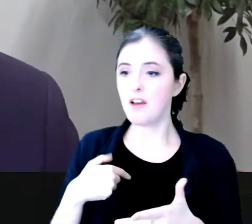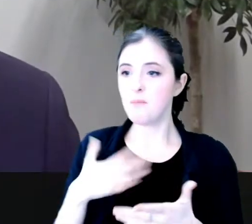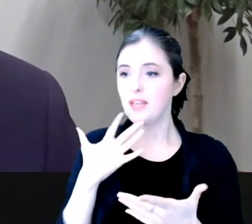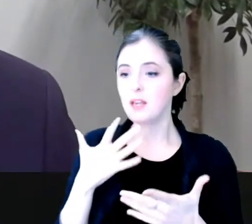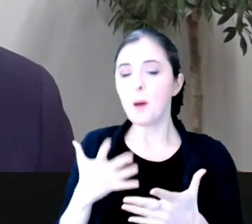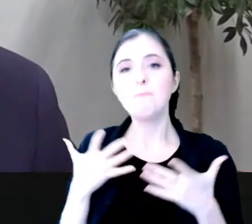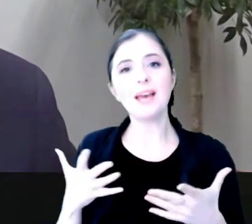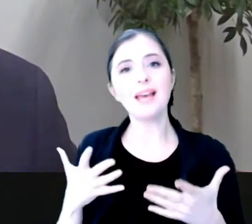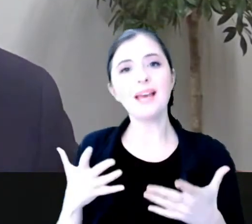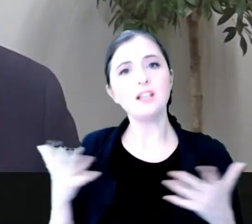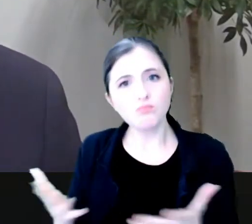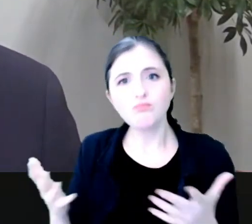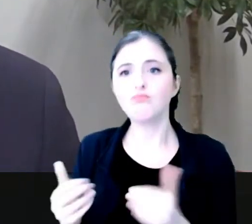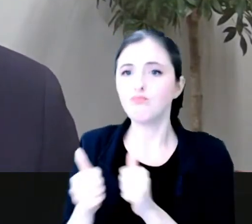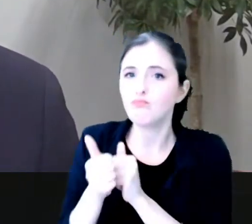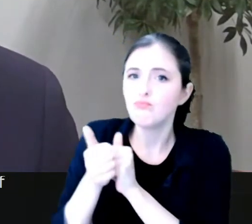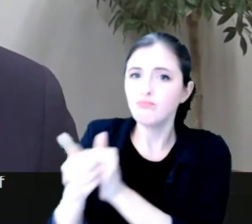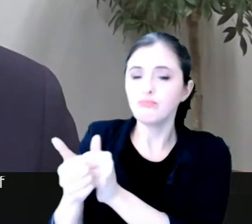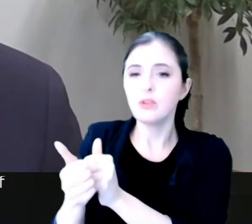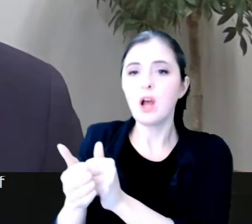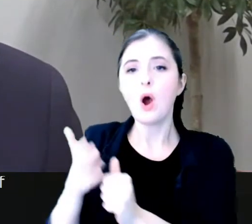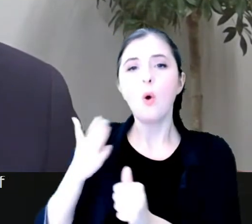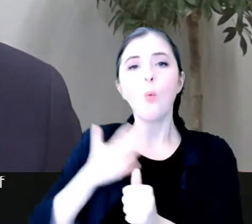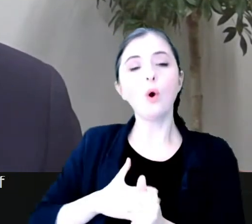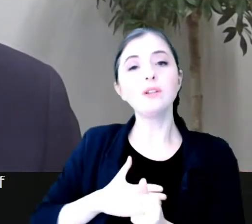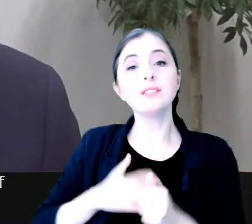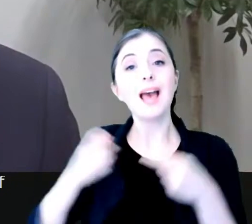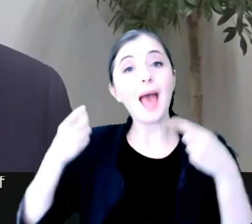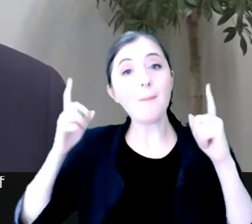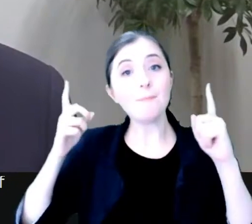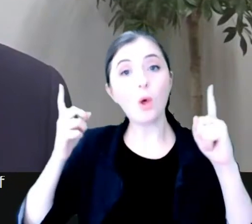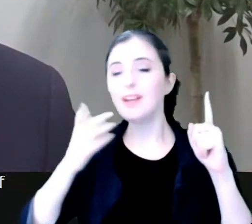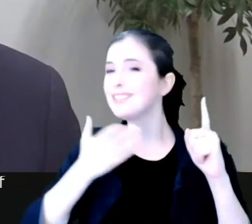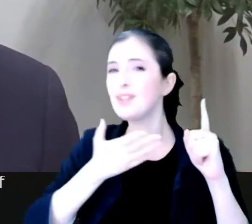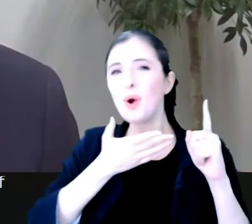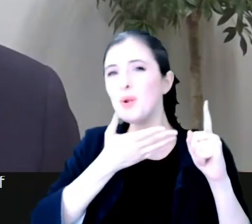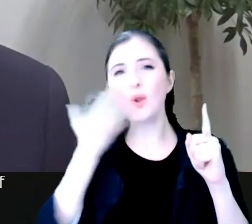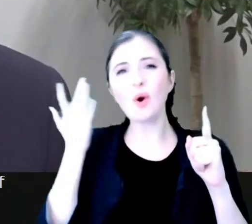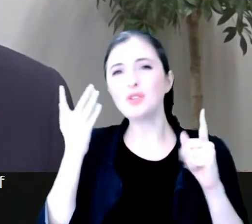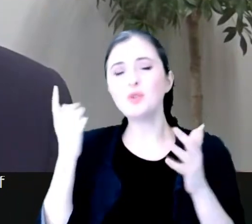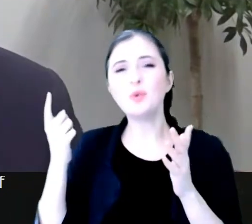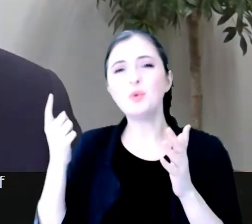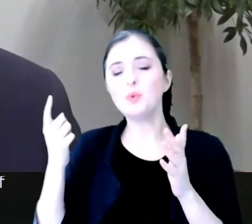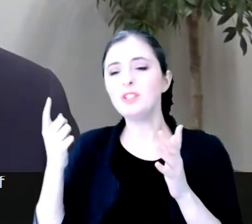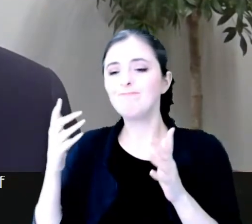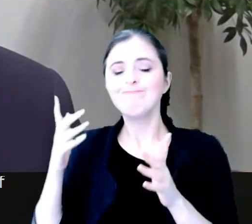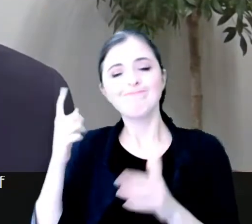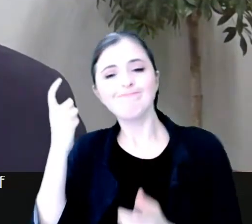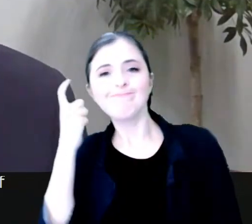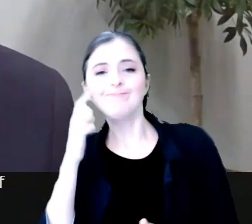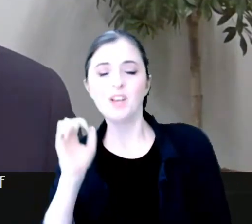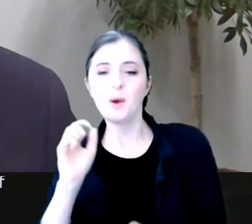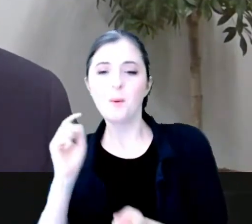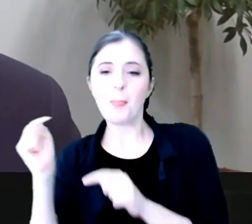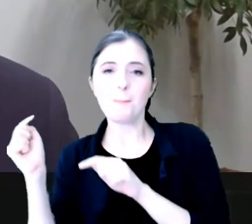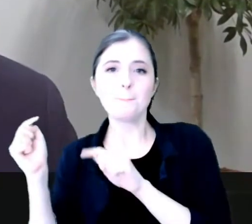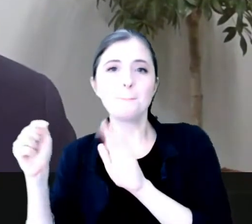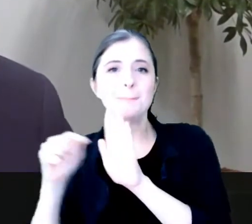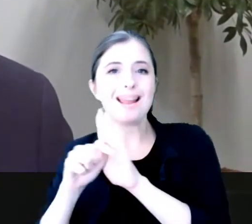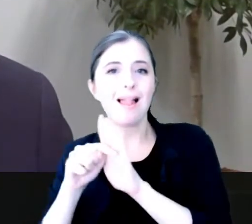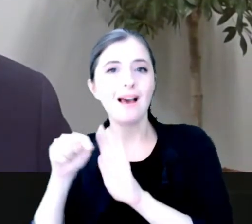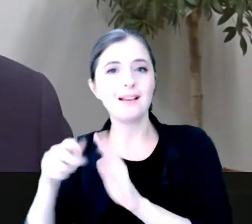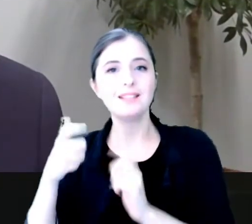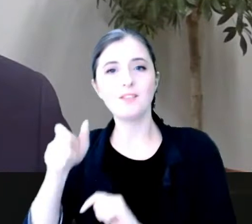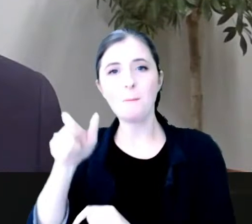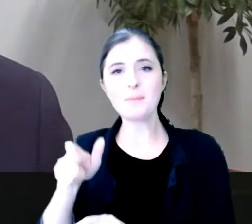is for employers not to hold against somebody who's been convicted of a crime. There is a box you've got to tick sometimes when you